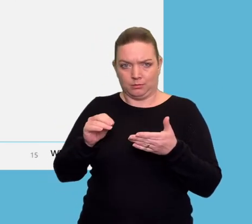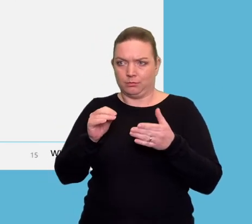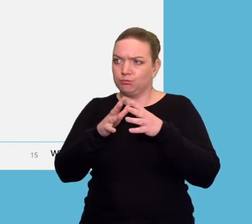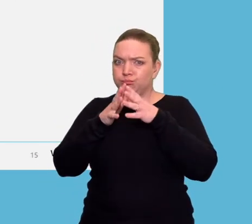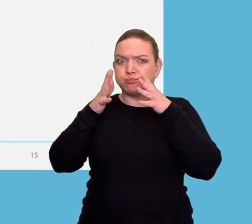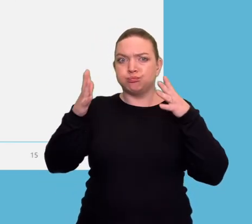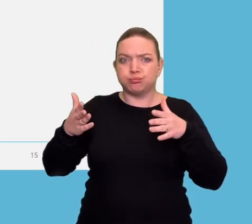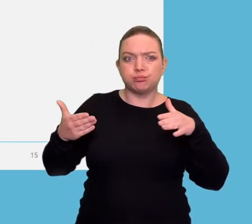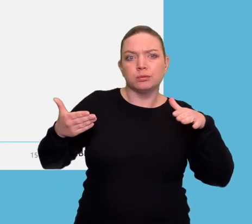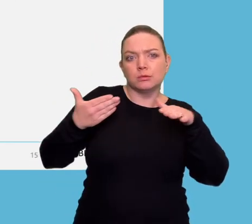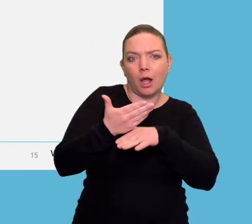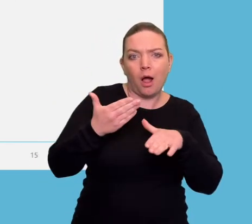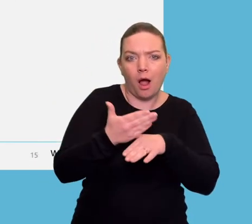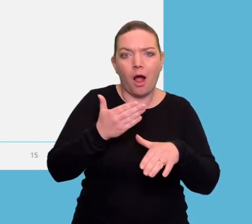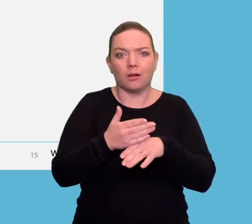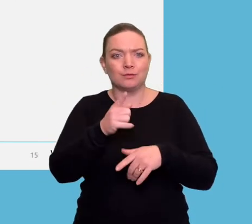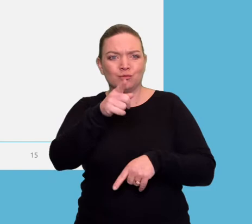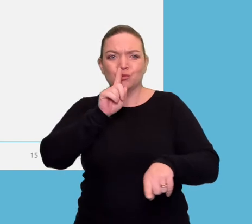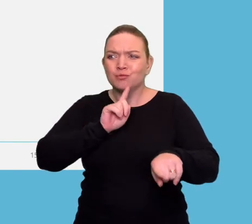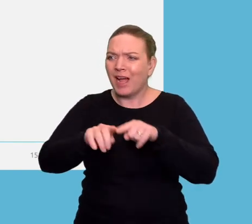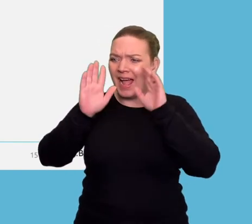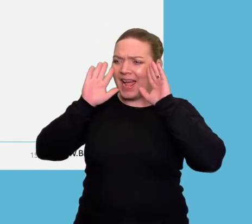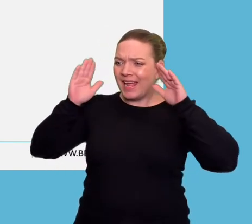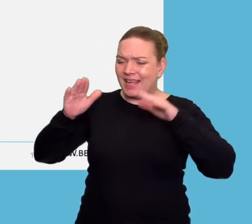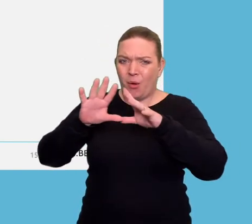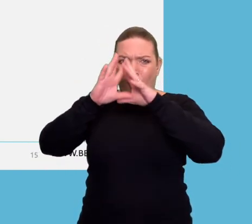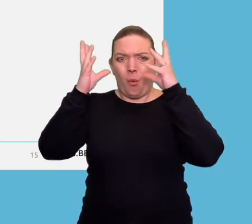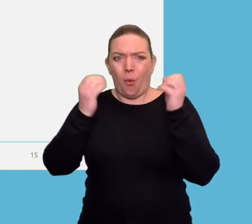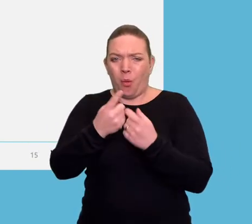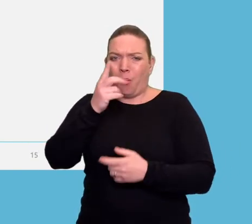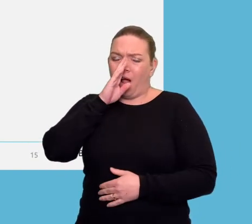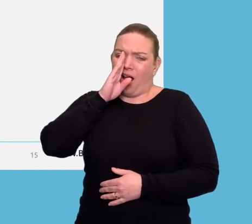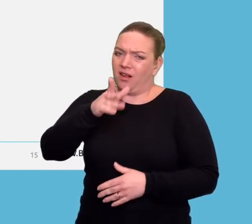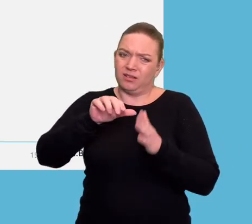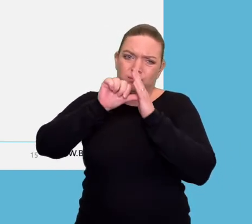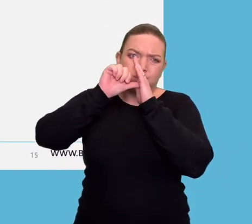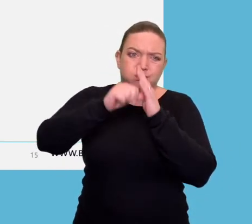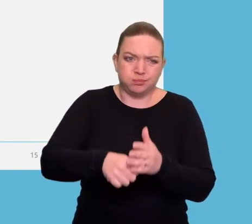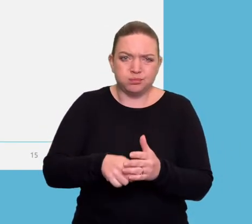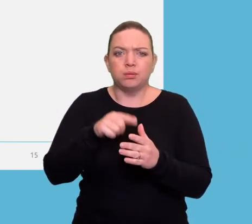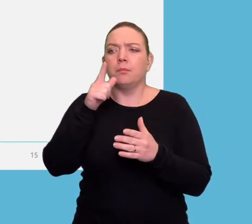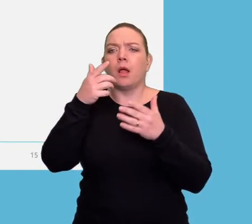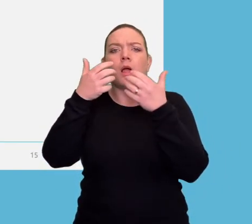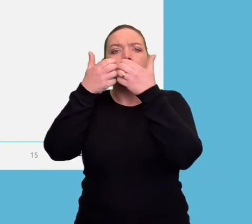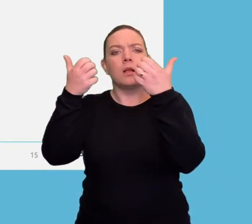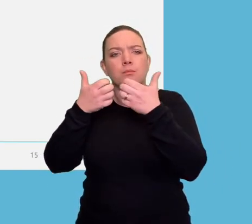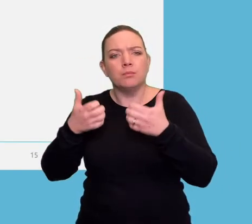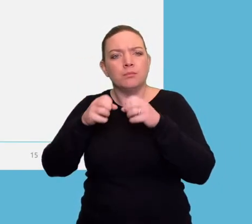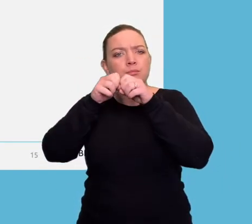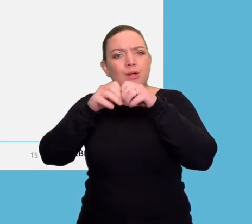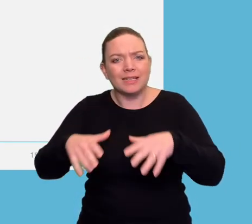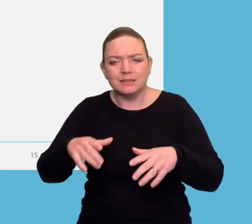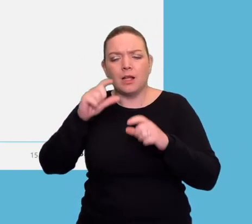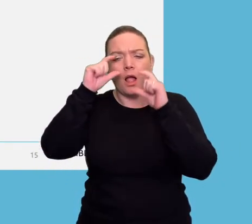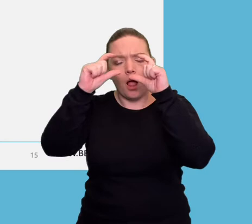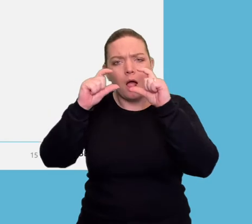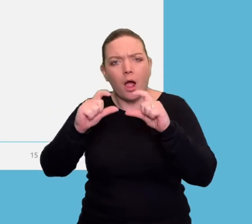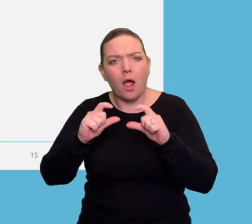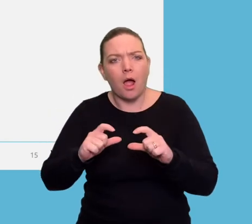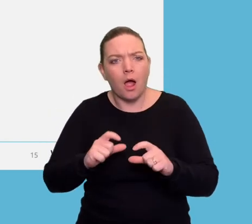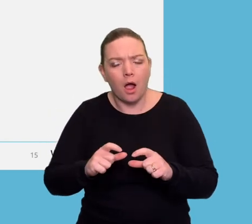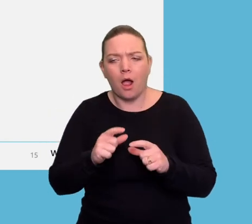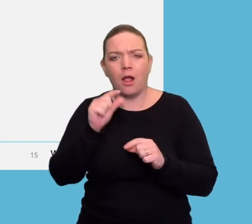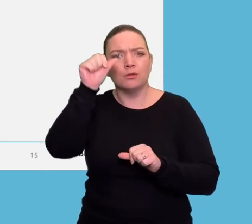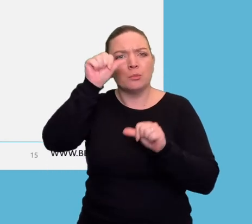It can be really tempting to try and complete everything all at once. However, by breaking up a task into smaller, more manageable pieces, you'll find you're